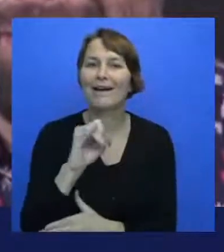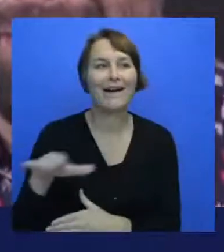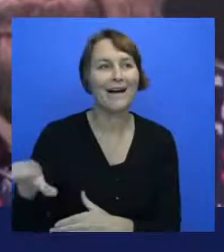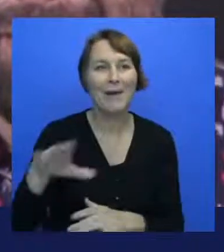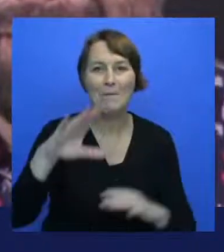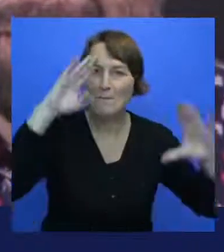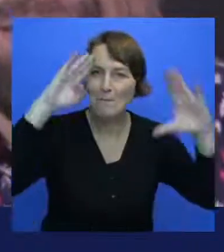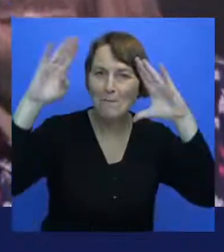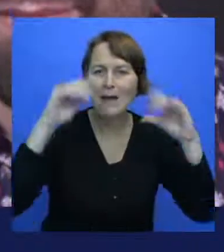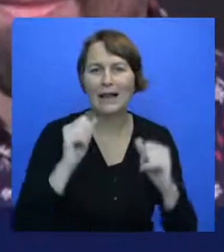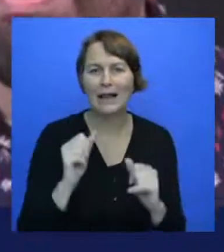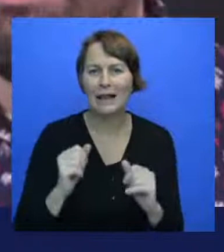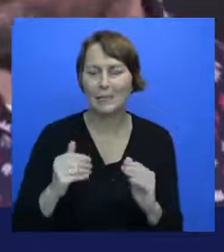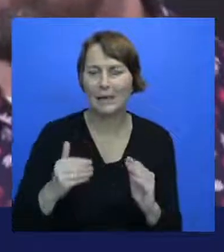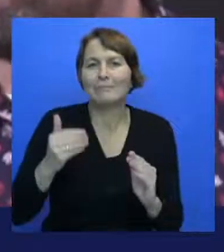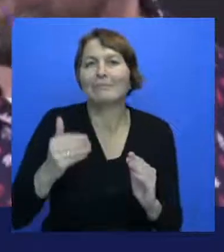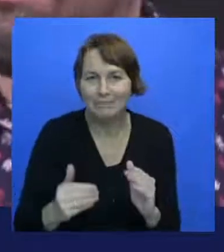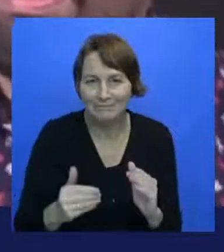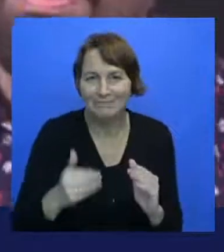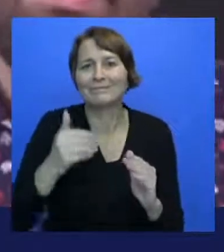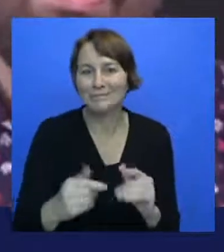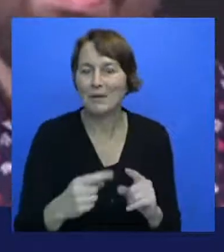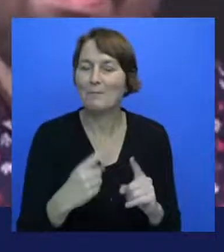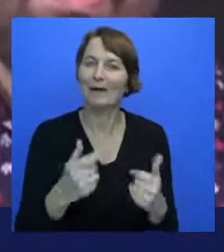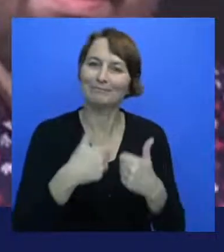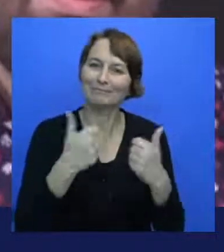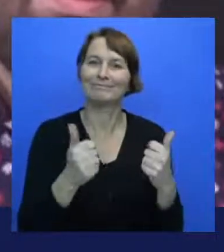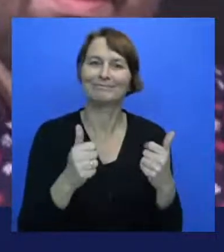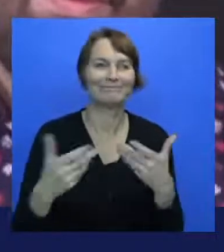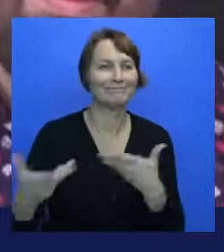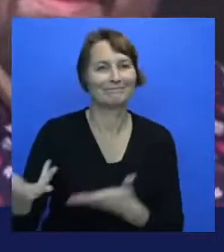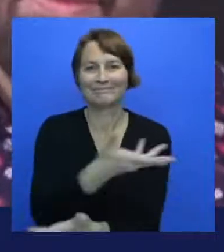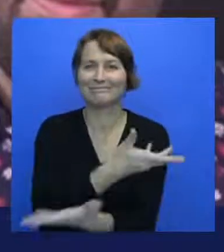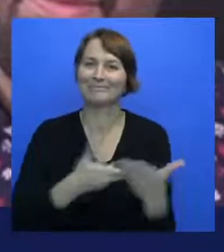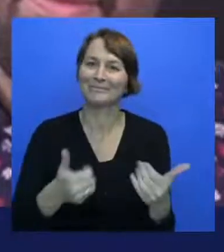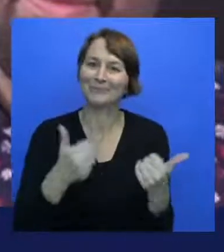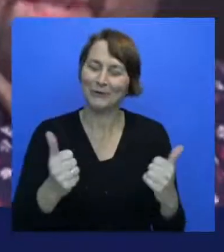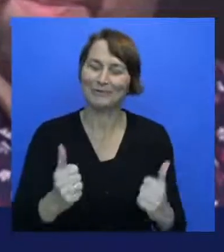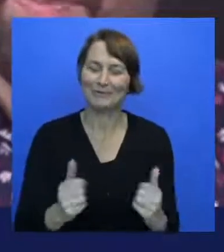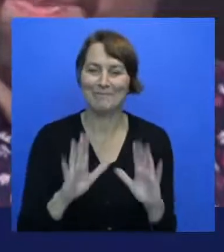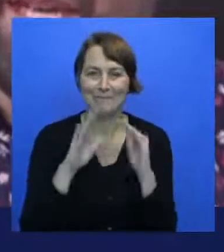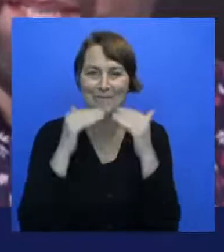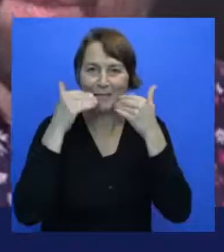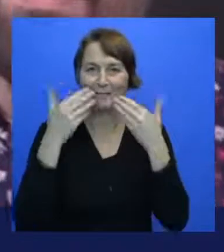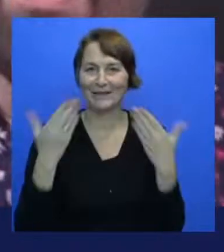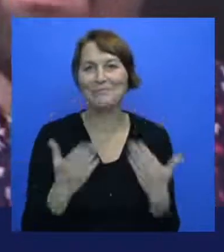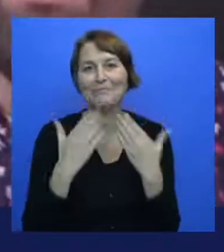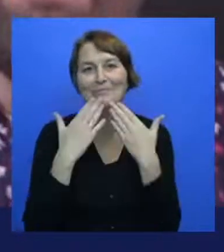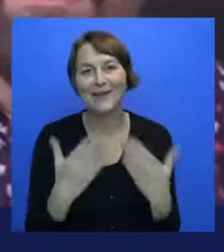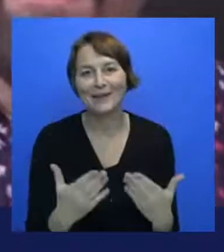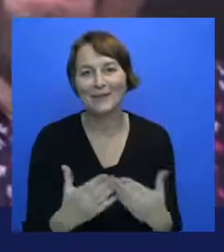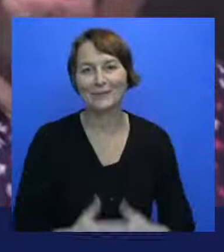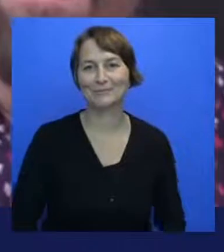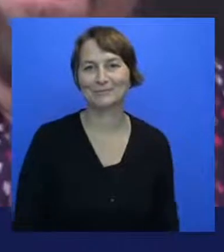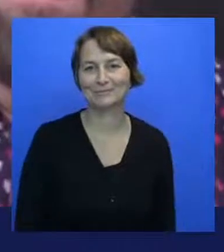couple of hiccups along the way, it's always a great community for me to engage with. So really, really excited to be here. Thanks again. Awesome.